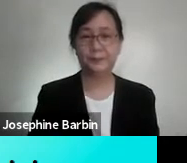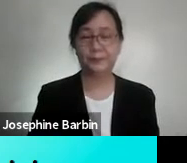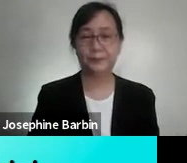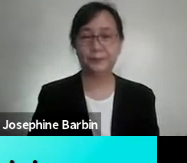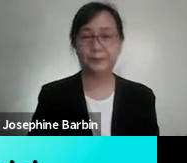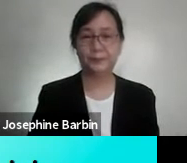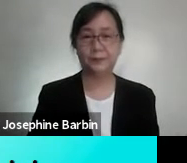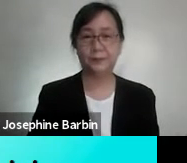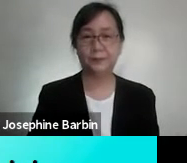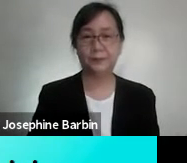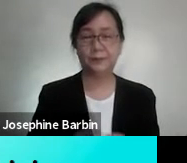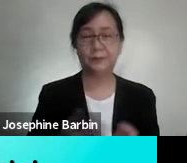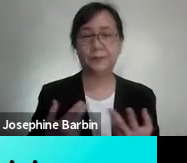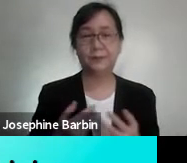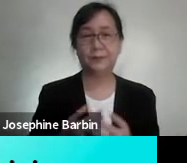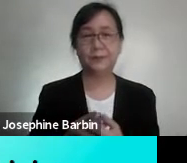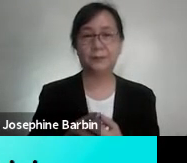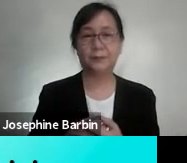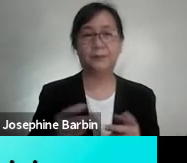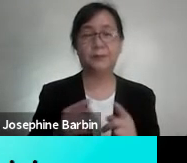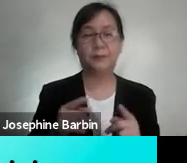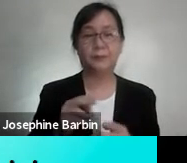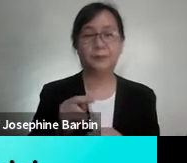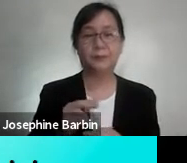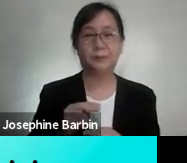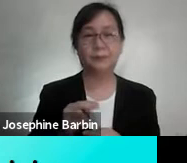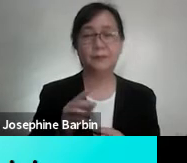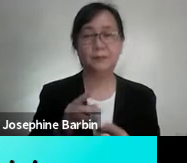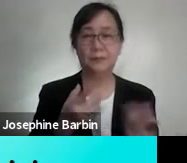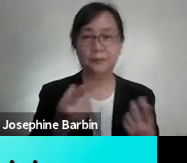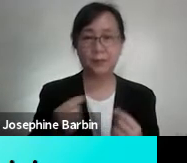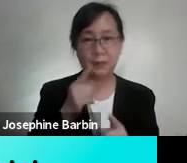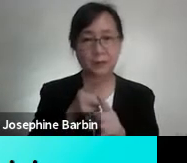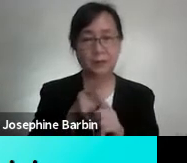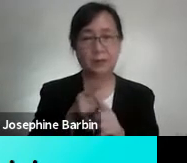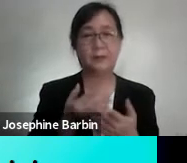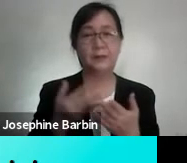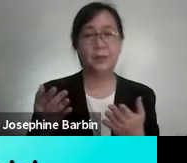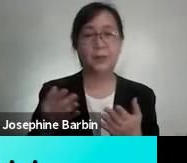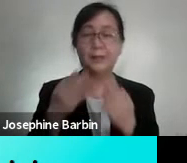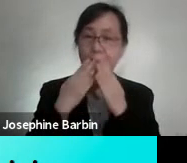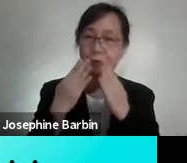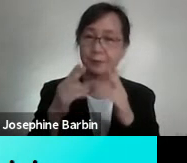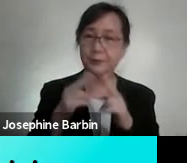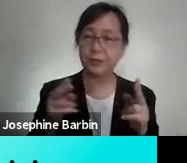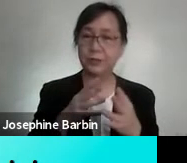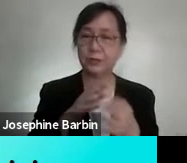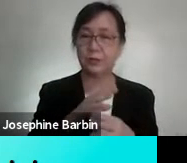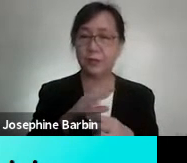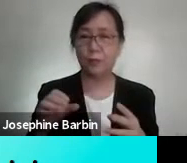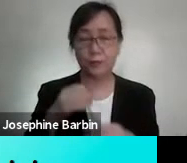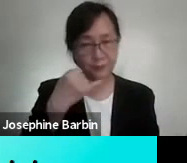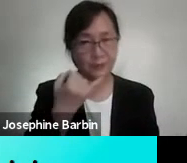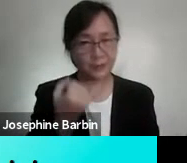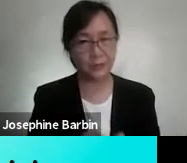Trust technology to go wrong, right, as we need it to do the right thing. But thank you very much for the